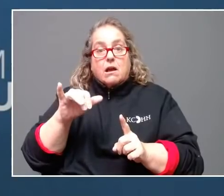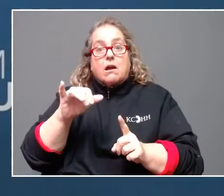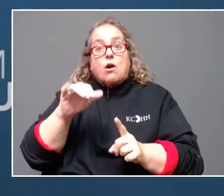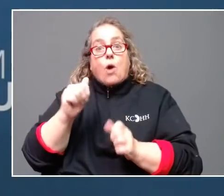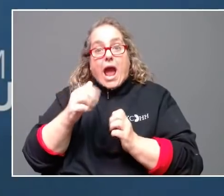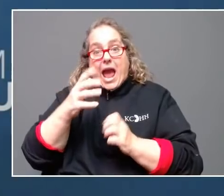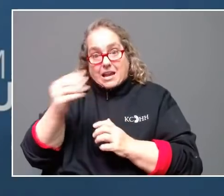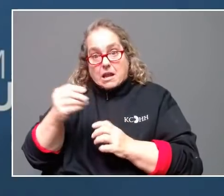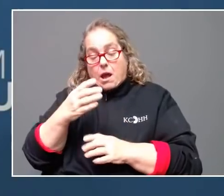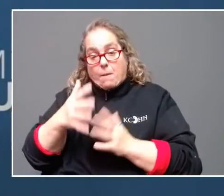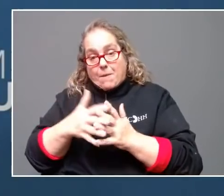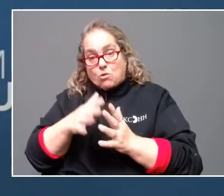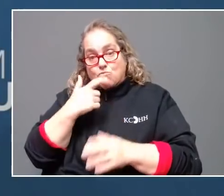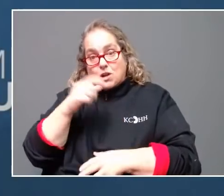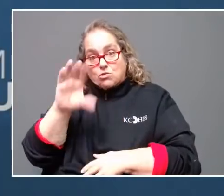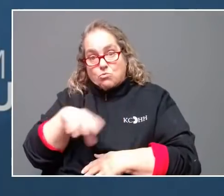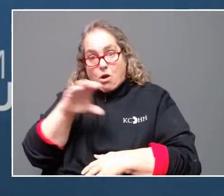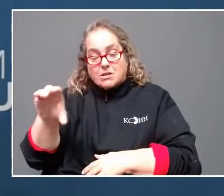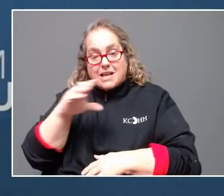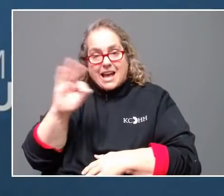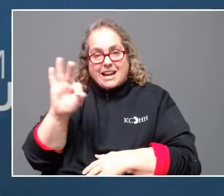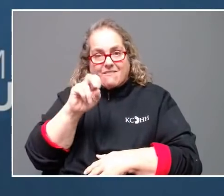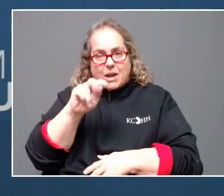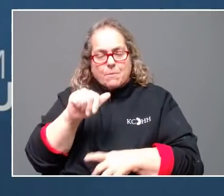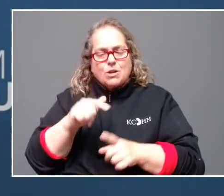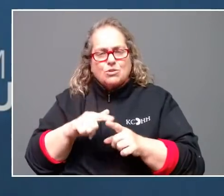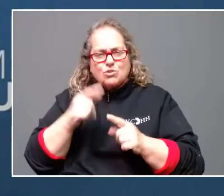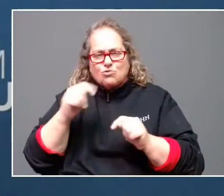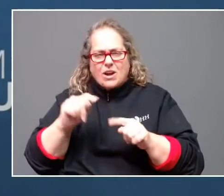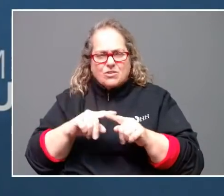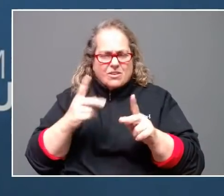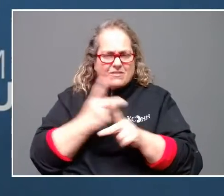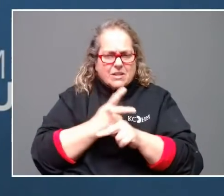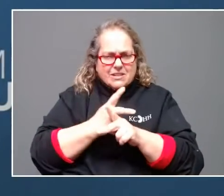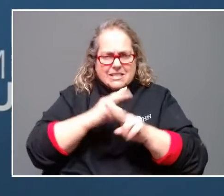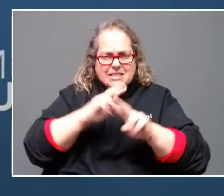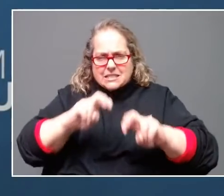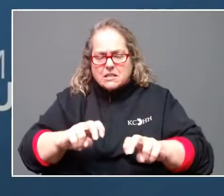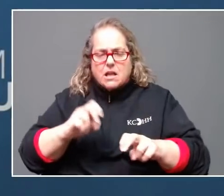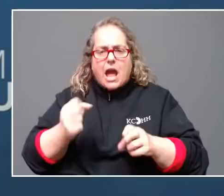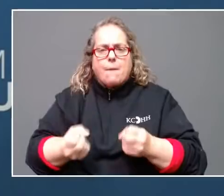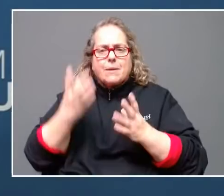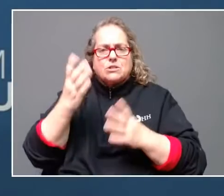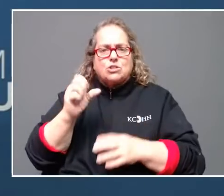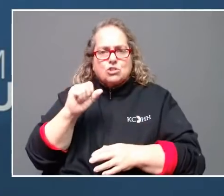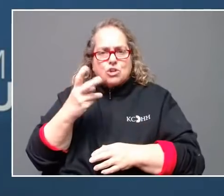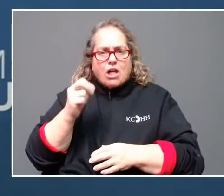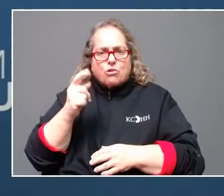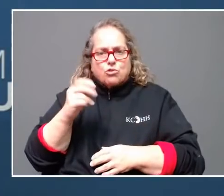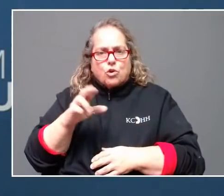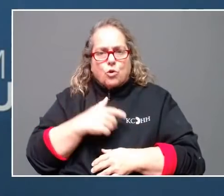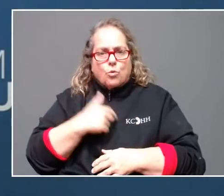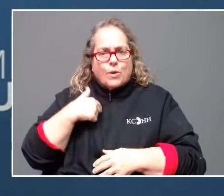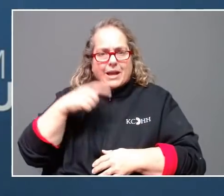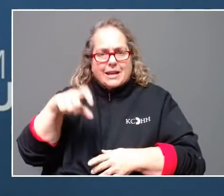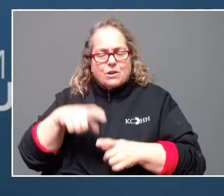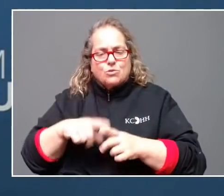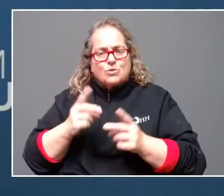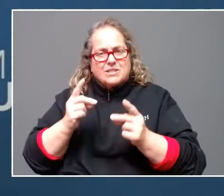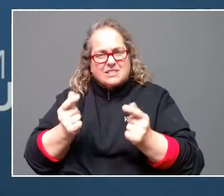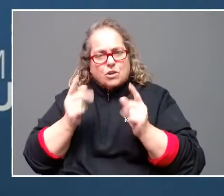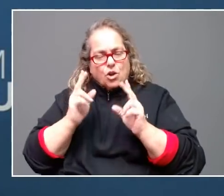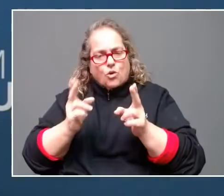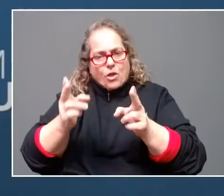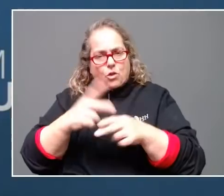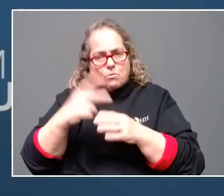partners to assess the sheltering needs of our displaced families and to speed the program up. We are especially